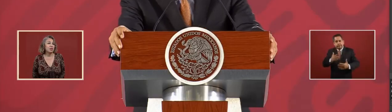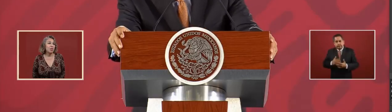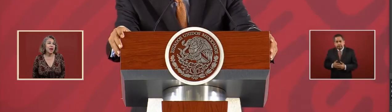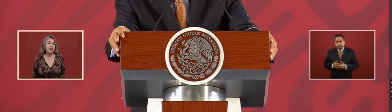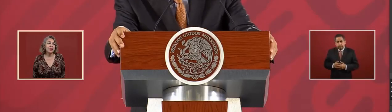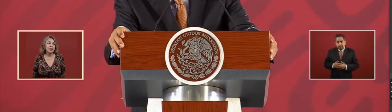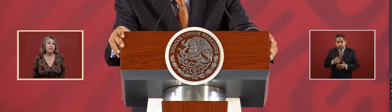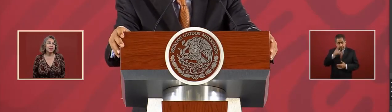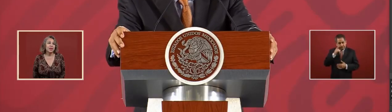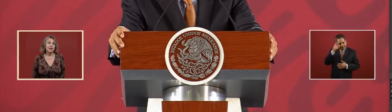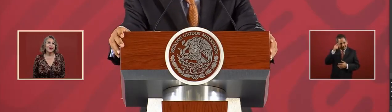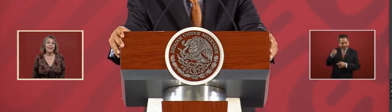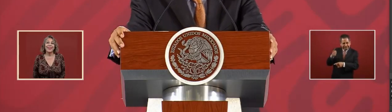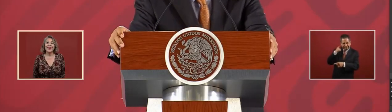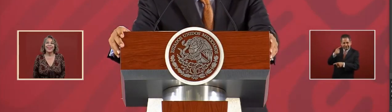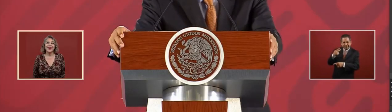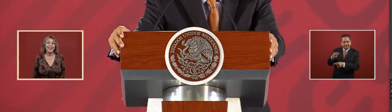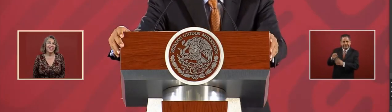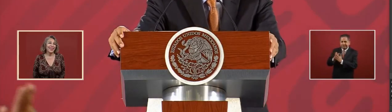and the rain.